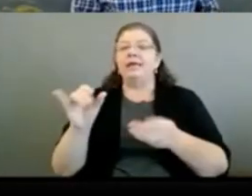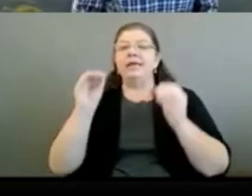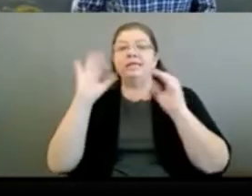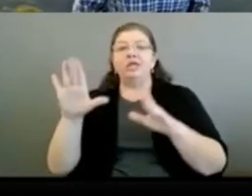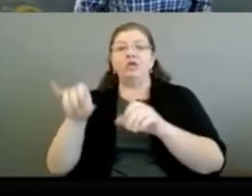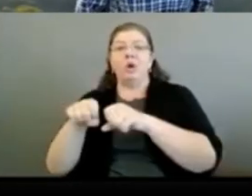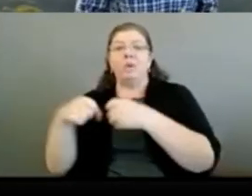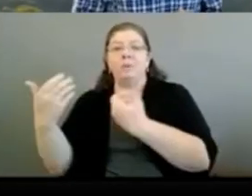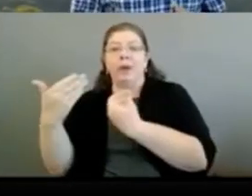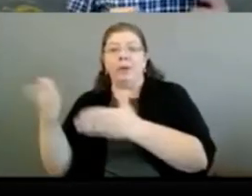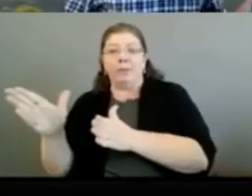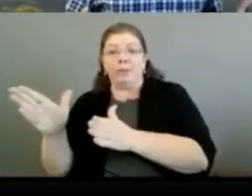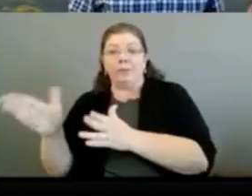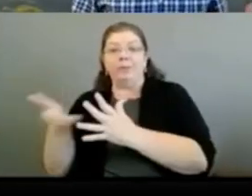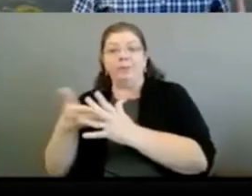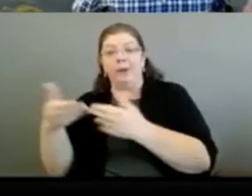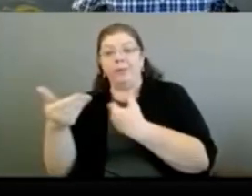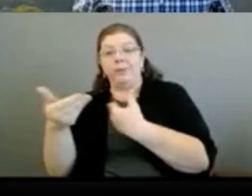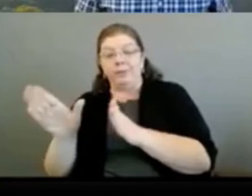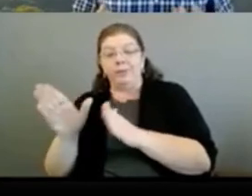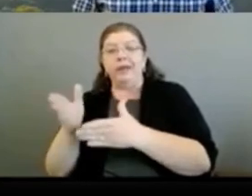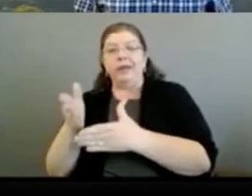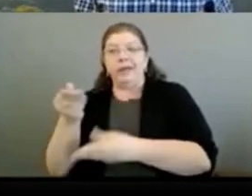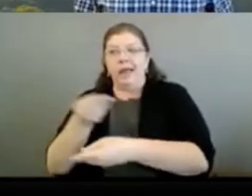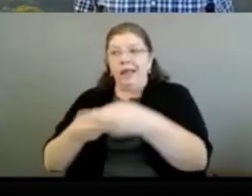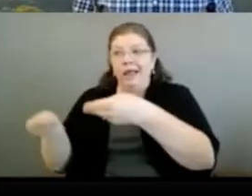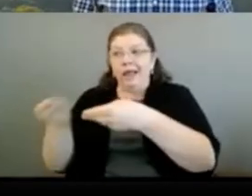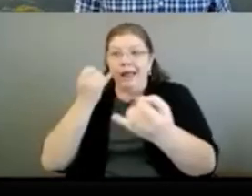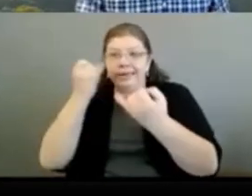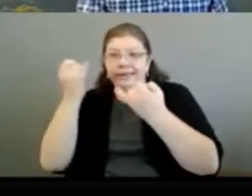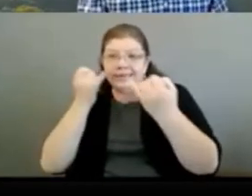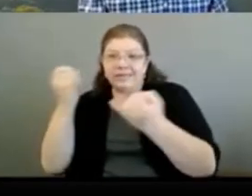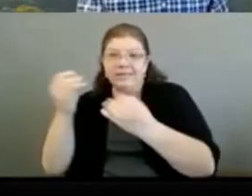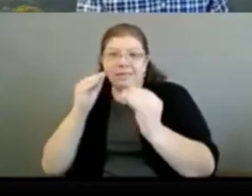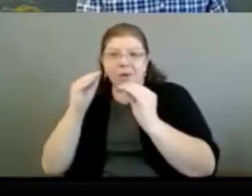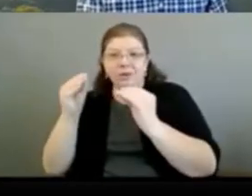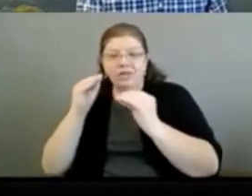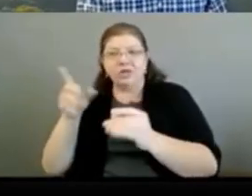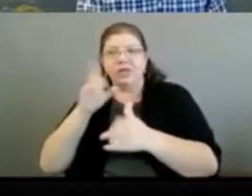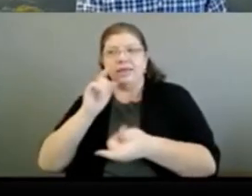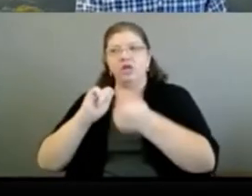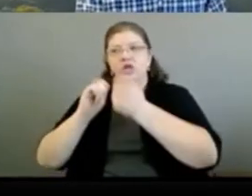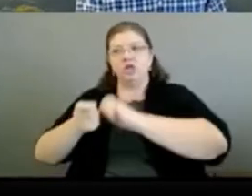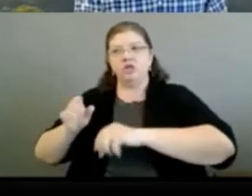rooms share ideas about teaching that shape their own practice when they take up those ideas.